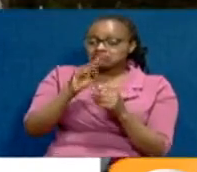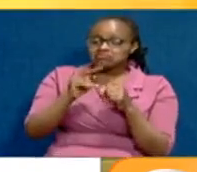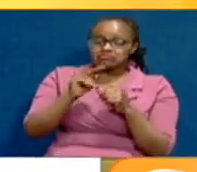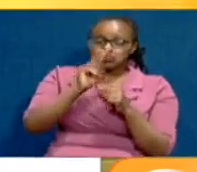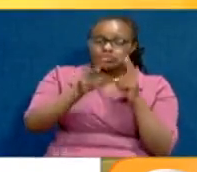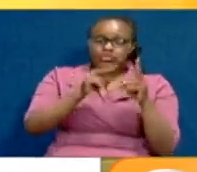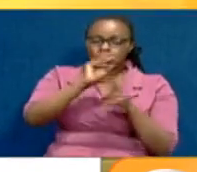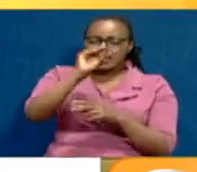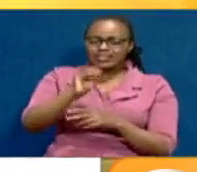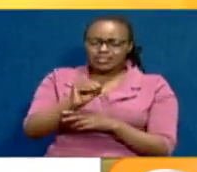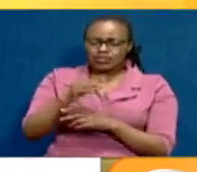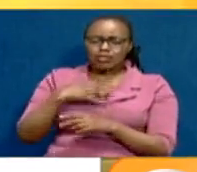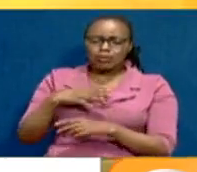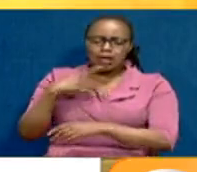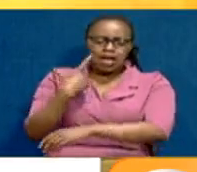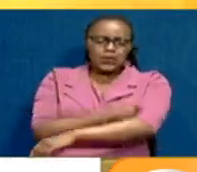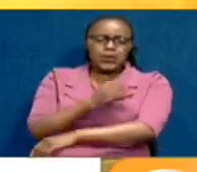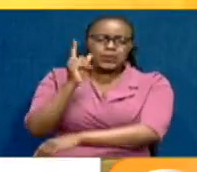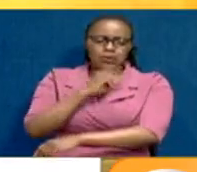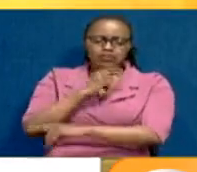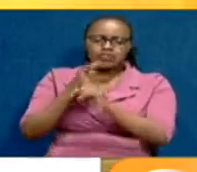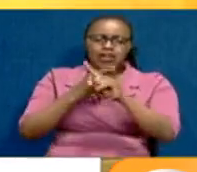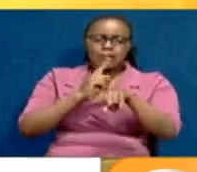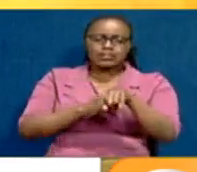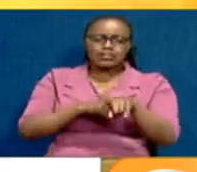vaccinated. I must say, especially from the period of